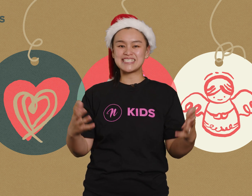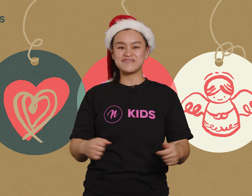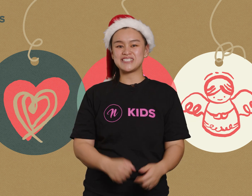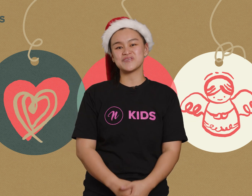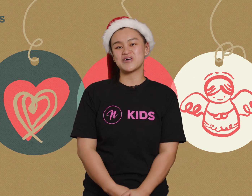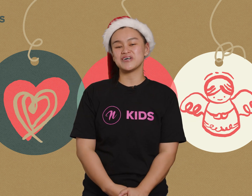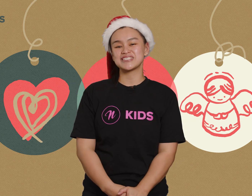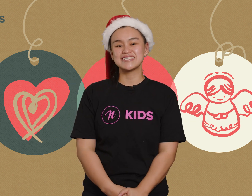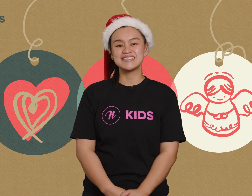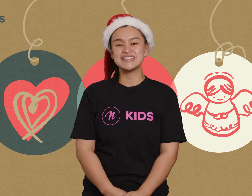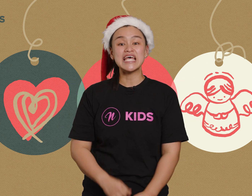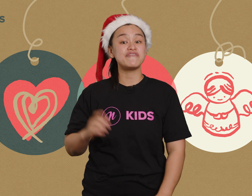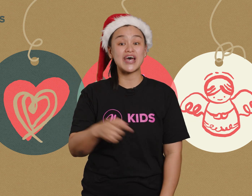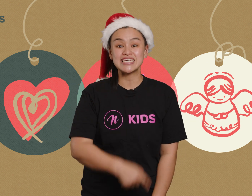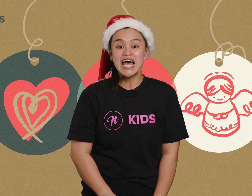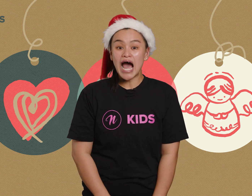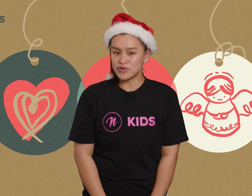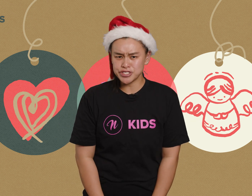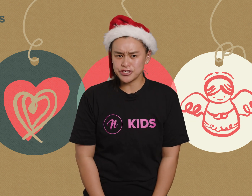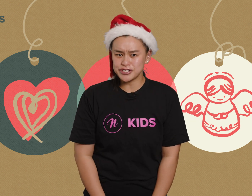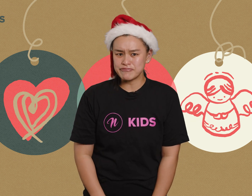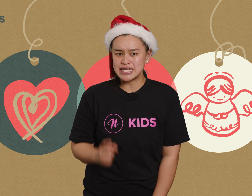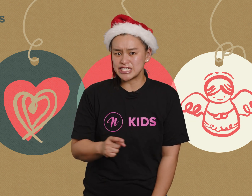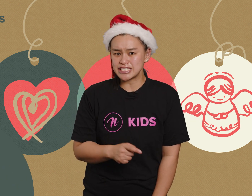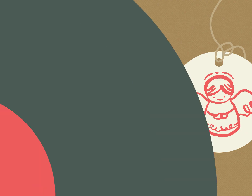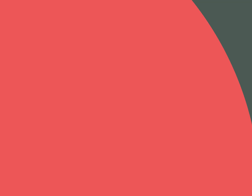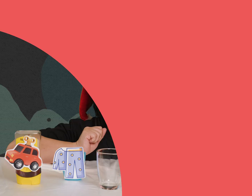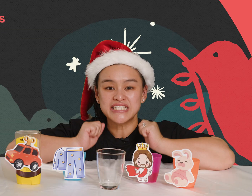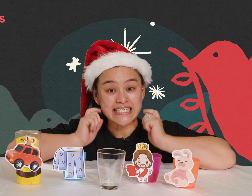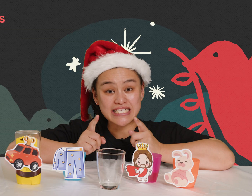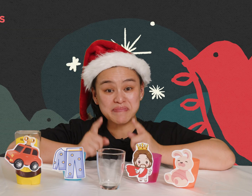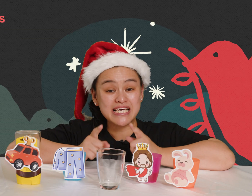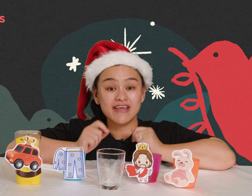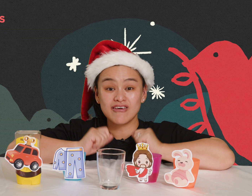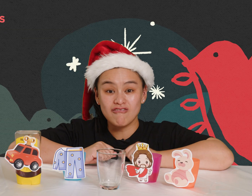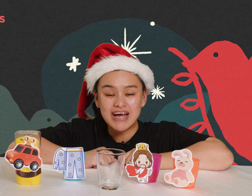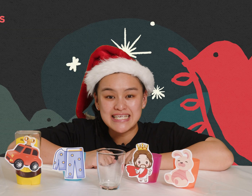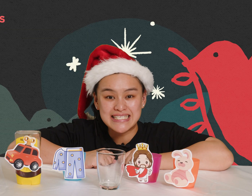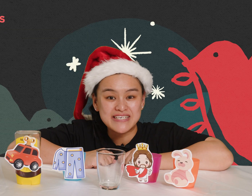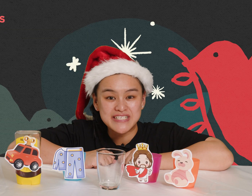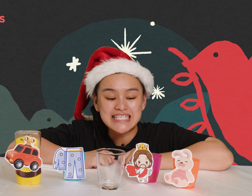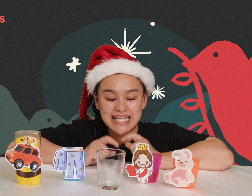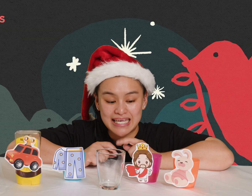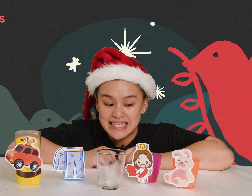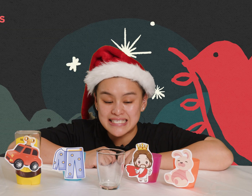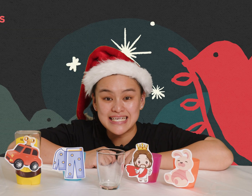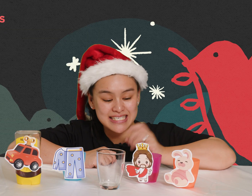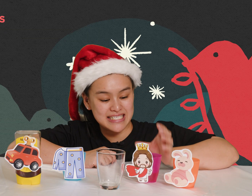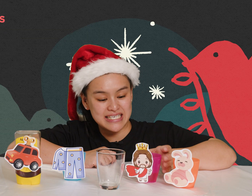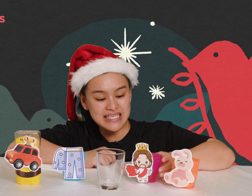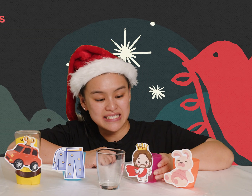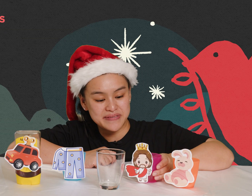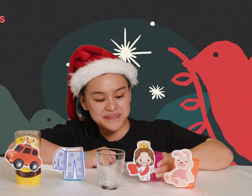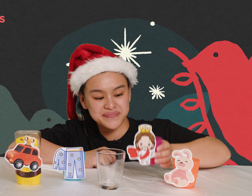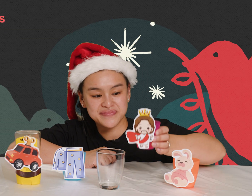the best gift in the world. In fact, I want to show you something, Nations Kids. Jesus being the greatest gift is like this,